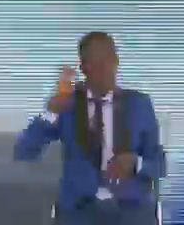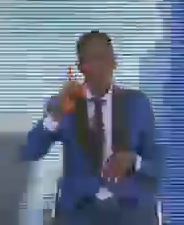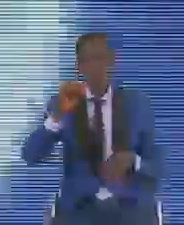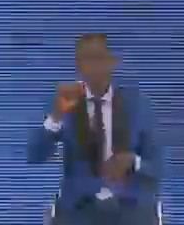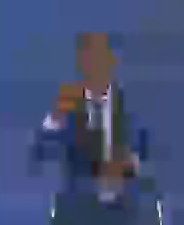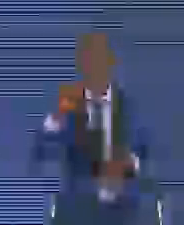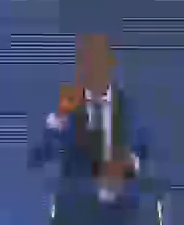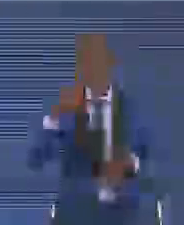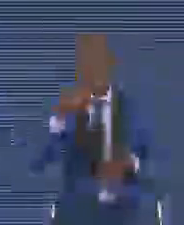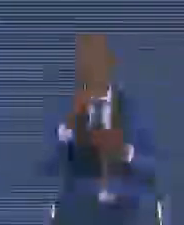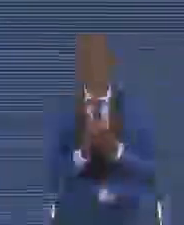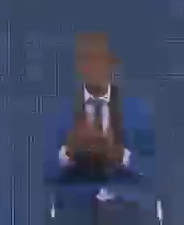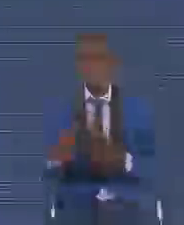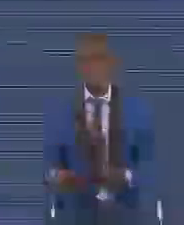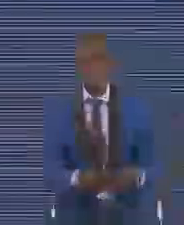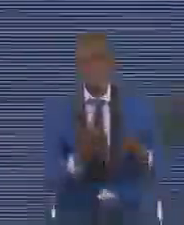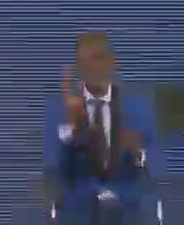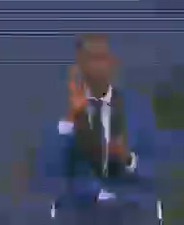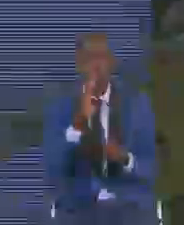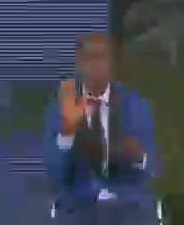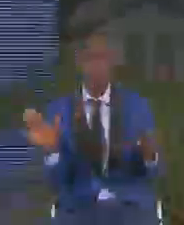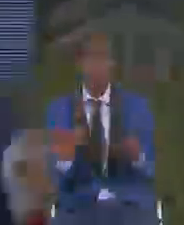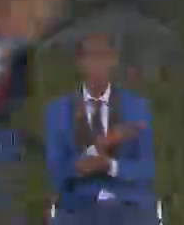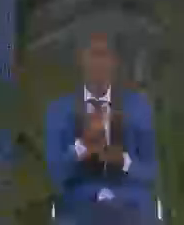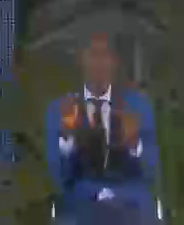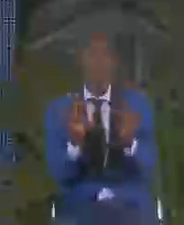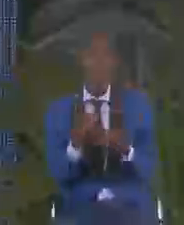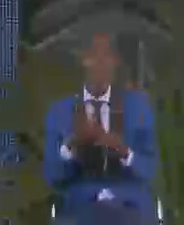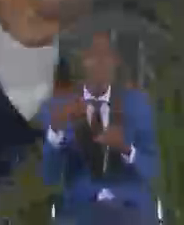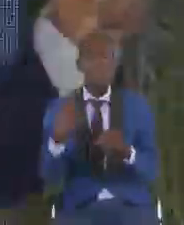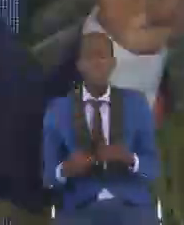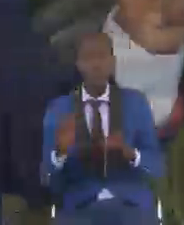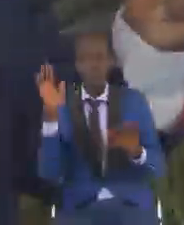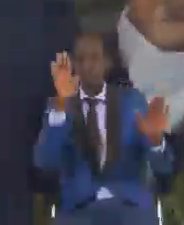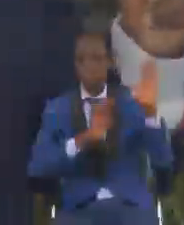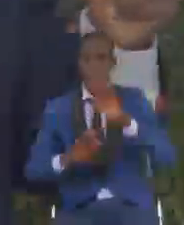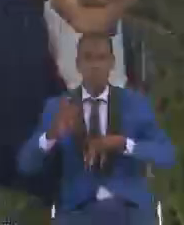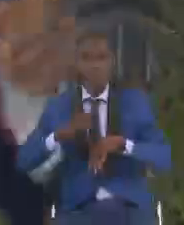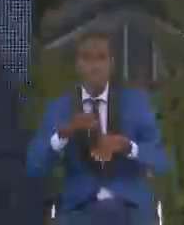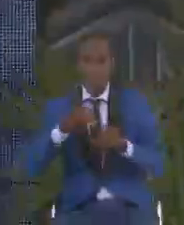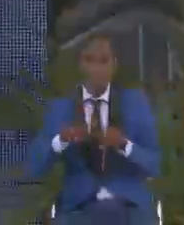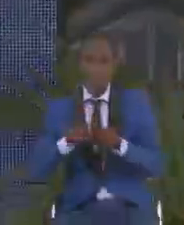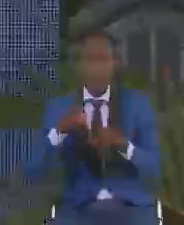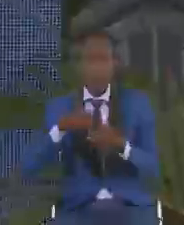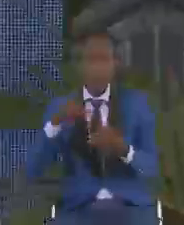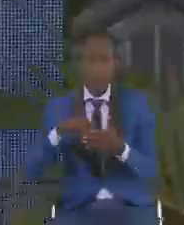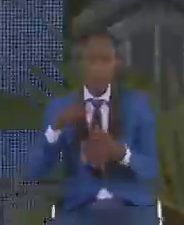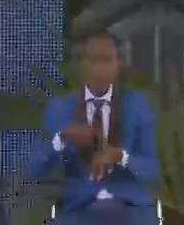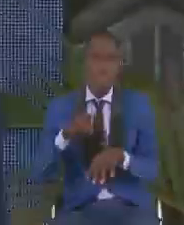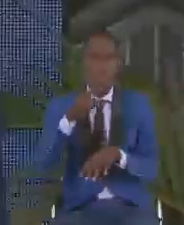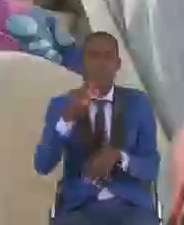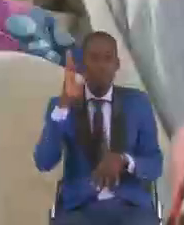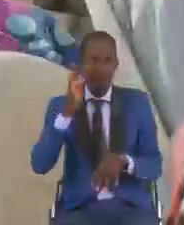streets shall be built in troublous times. Even in this time, you will still